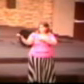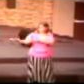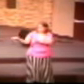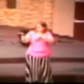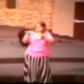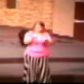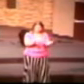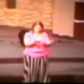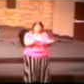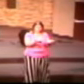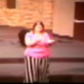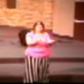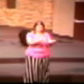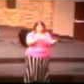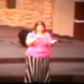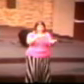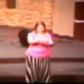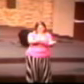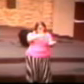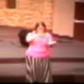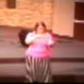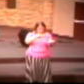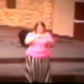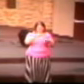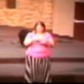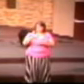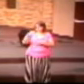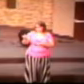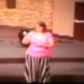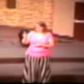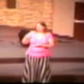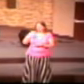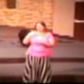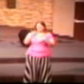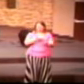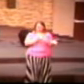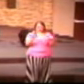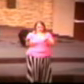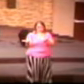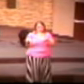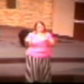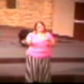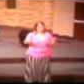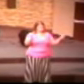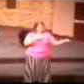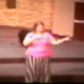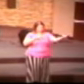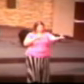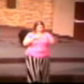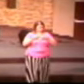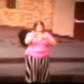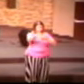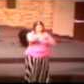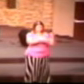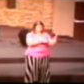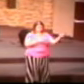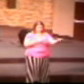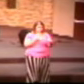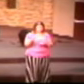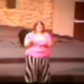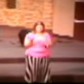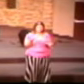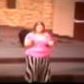and putting some on your plate and giving it to them so they can have what you've brought and taking what they've brought and putting it on your plate.